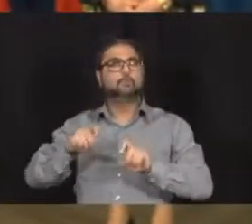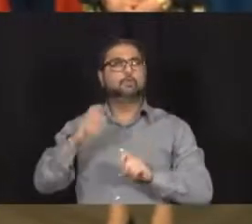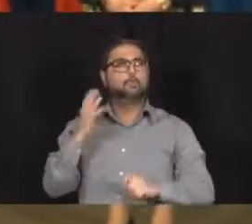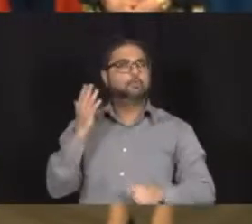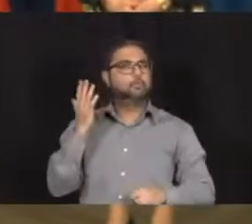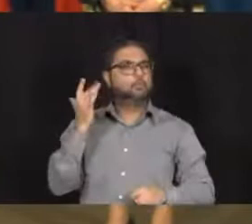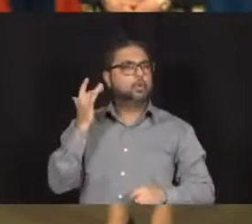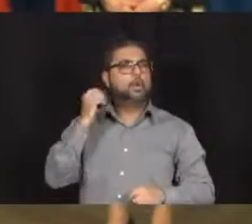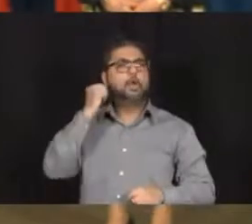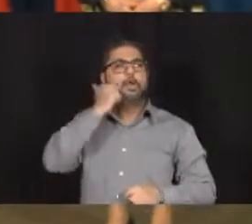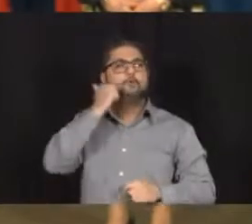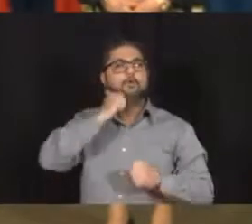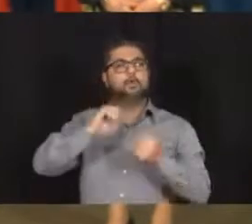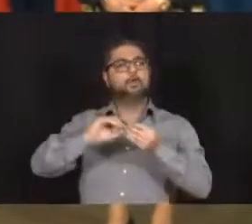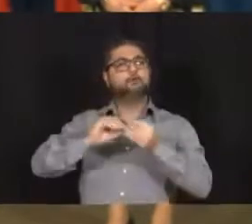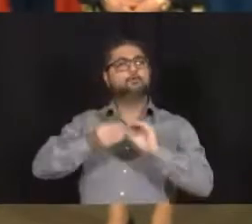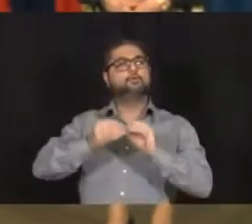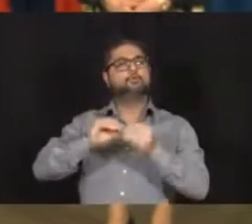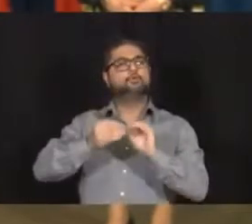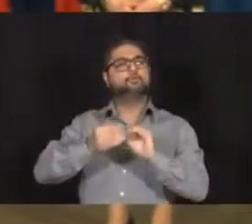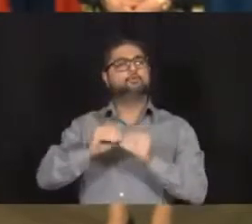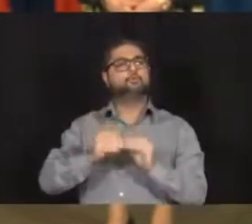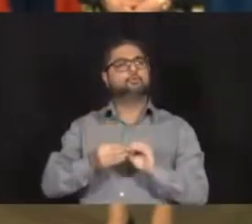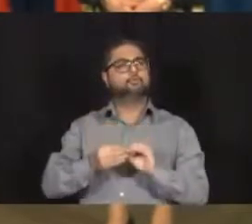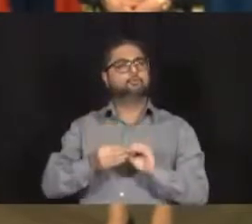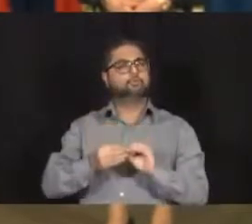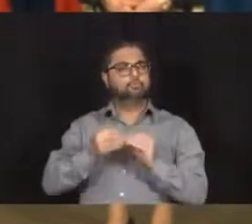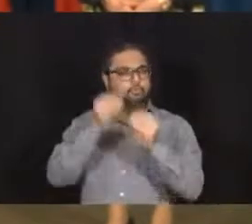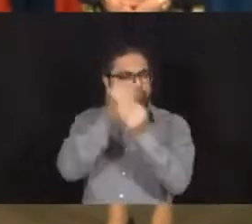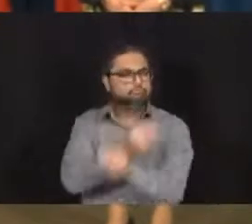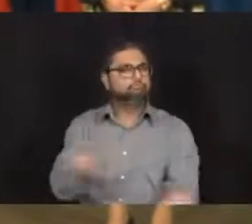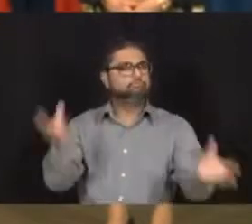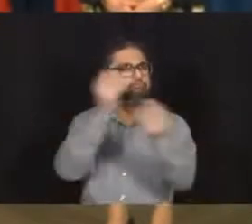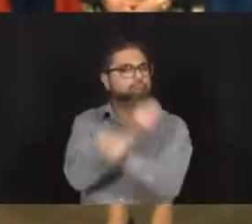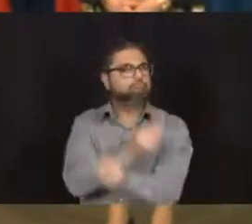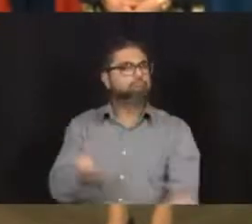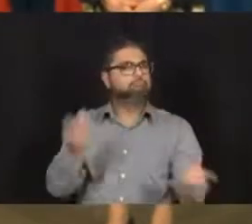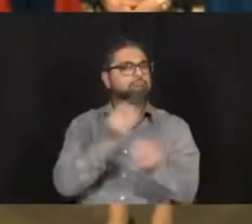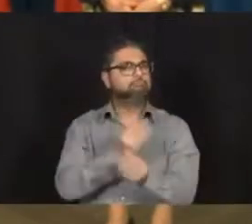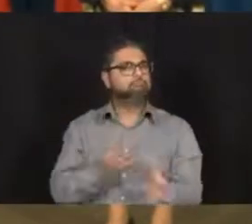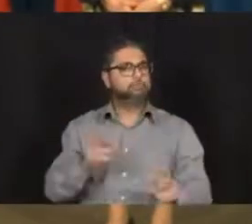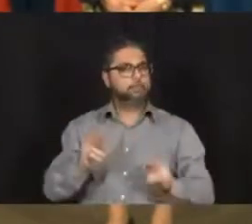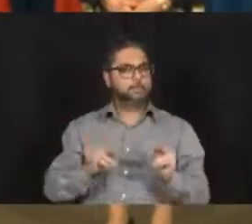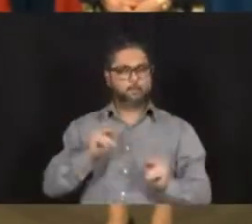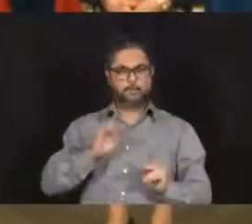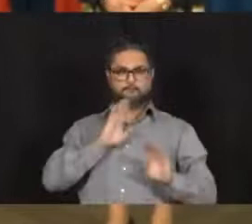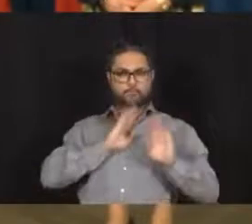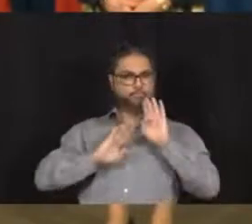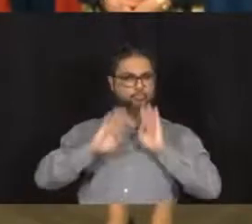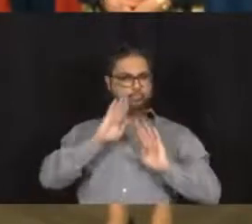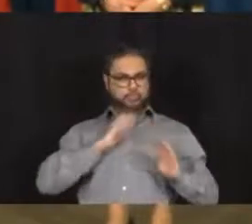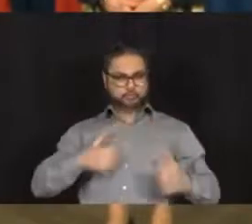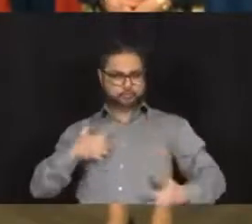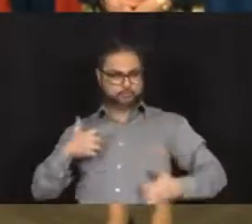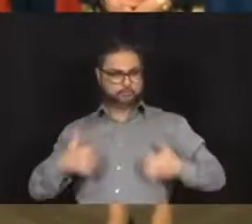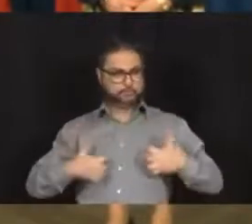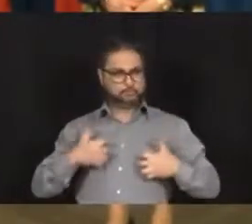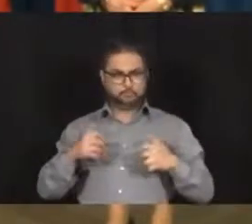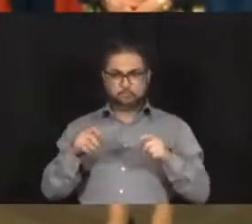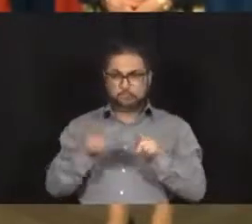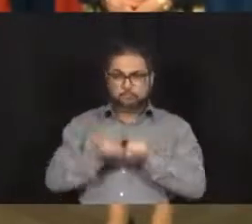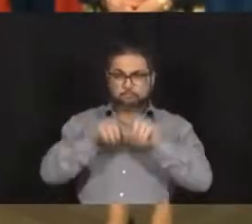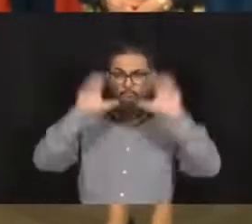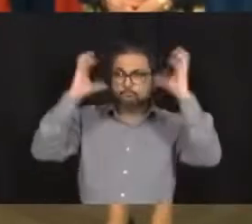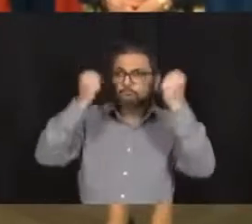daily. They're starting to get frustrated, as I'm sure you're getting frustrated. So why are we not seeing that number go